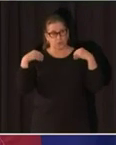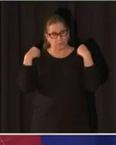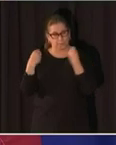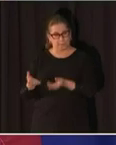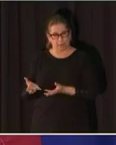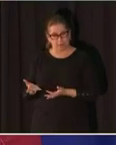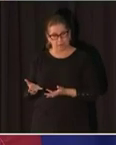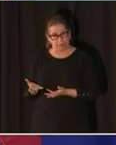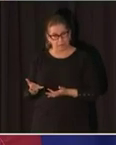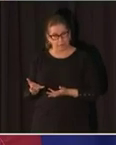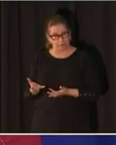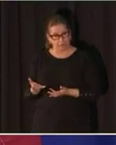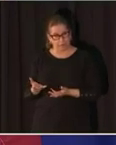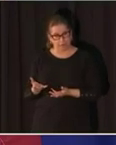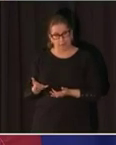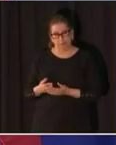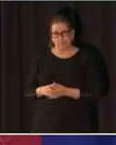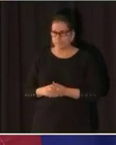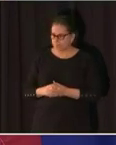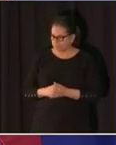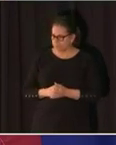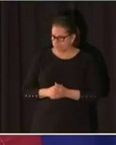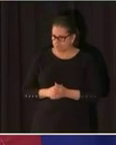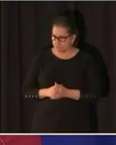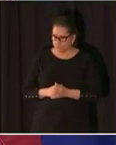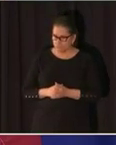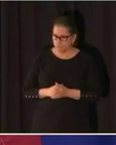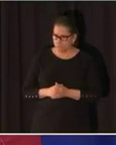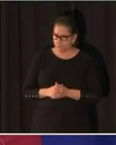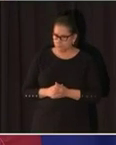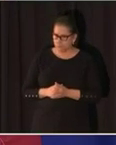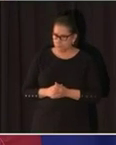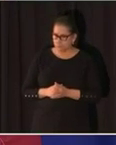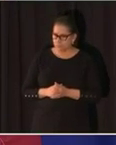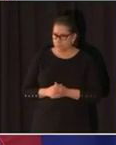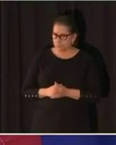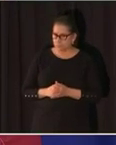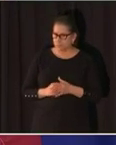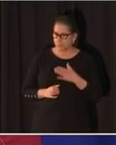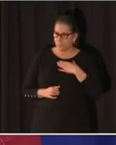Yes, and I don't think this order relates to gloves, masks.